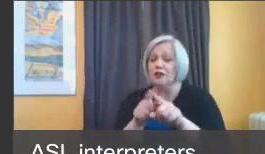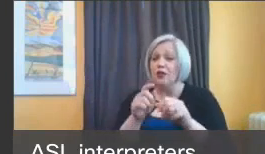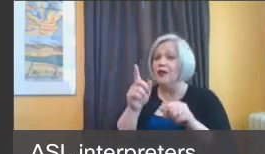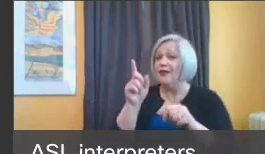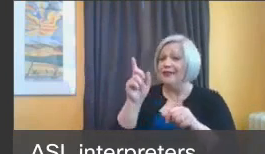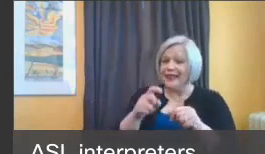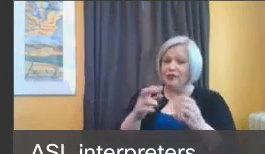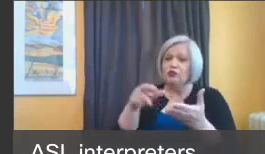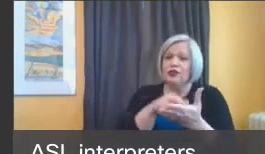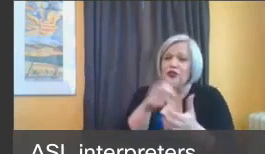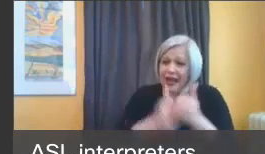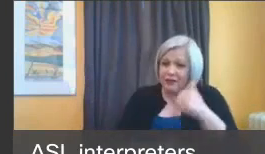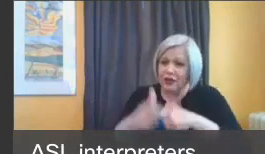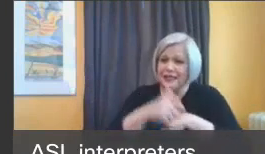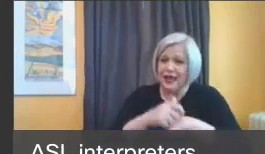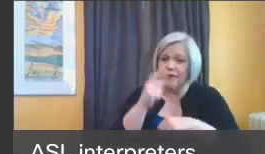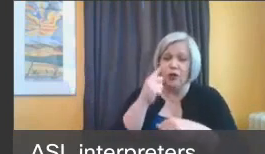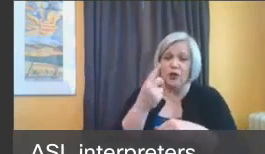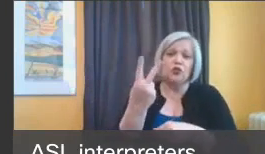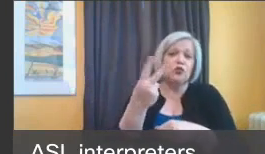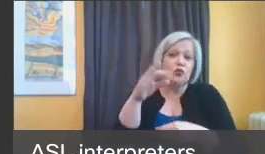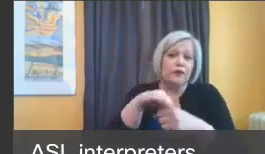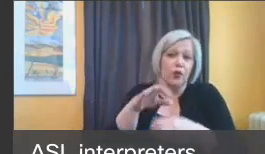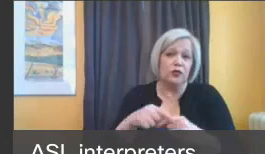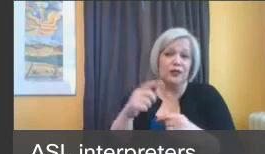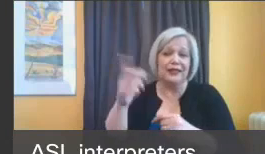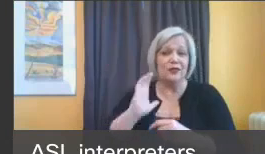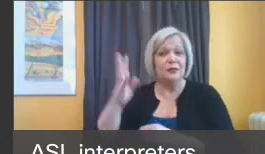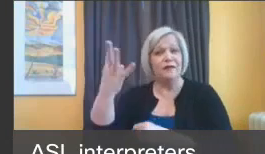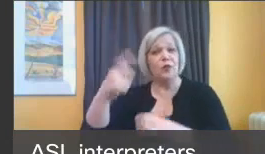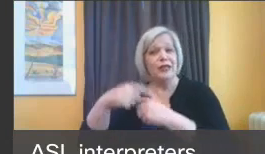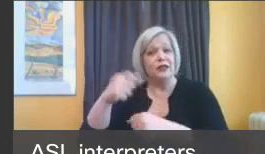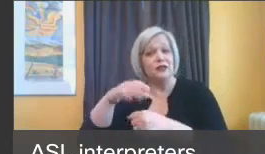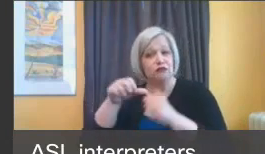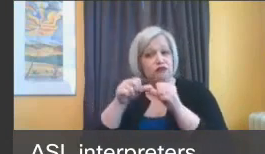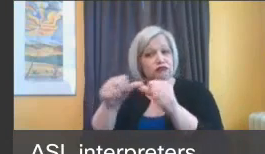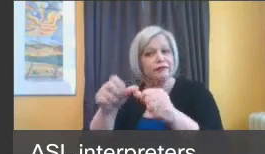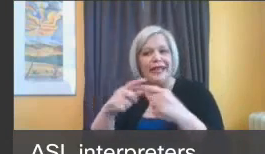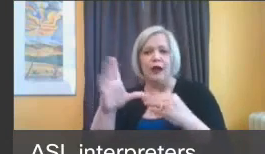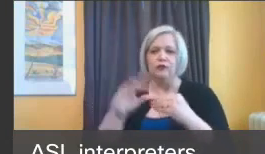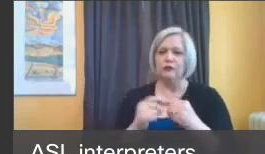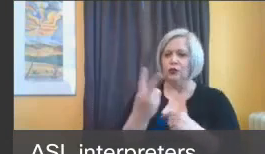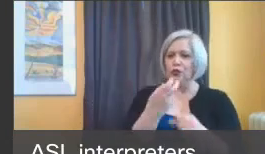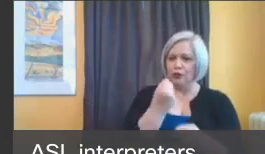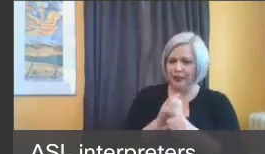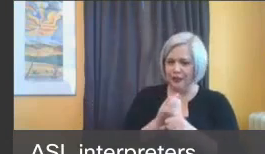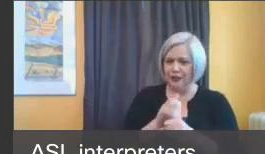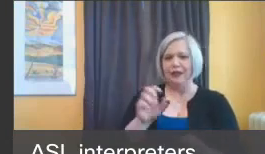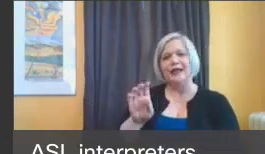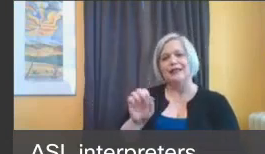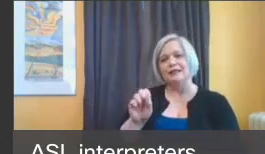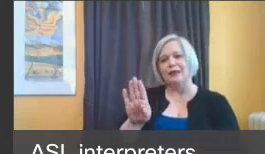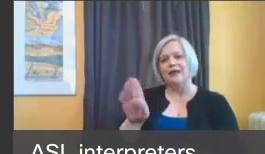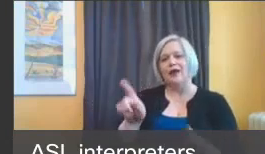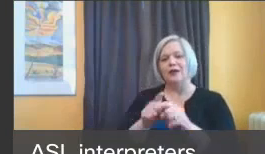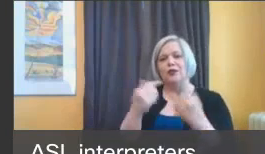cycles to one general election cycle, or from 4 years to 2 years. Among its provisions, SB 90 restricts the use of ballot